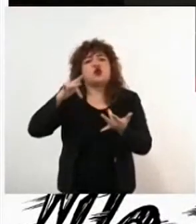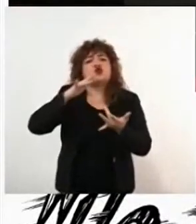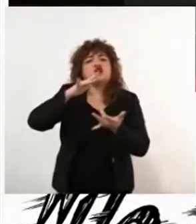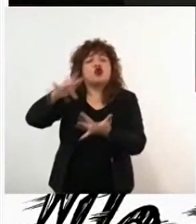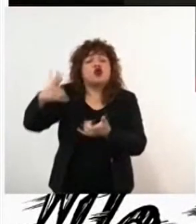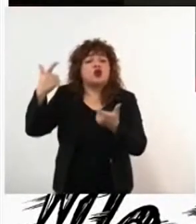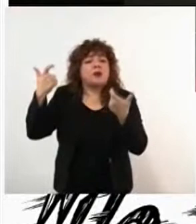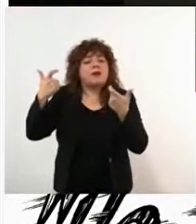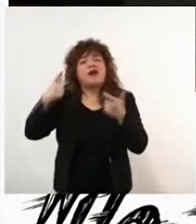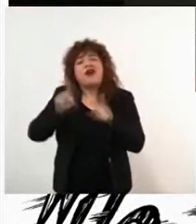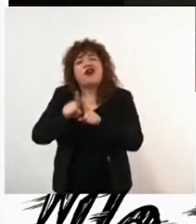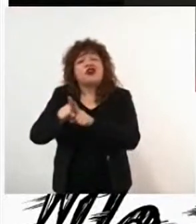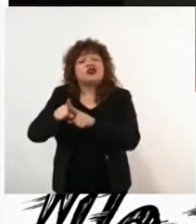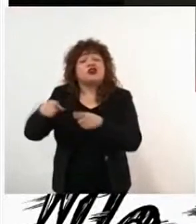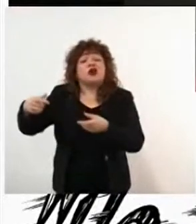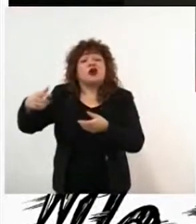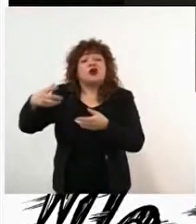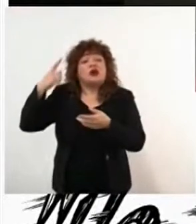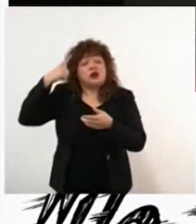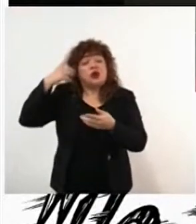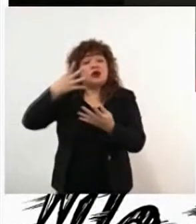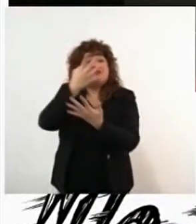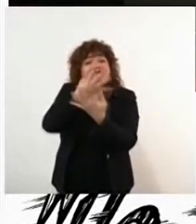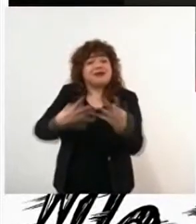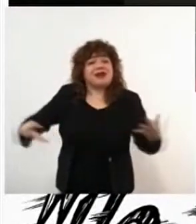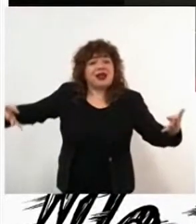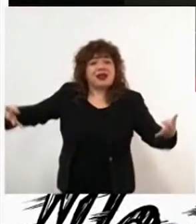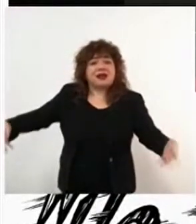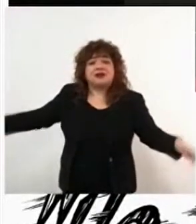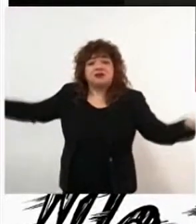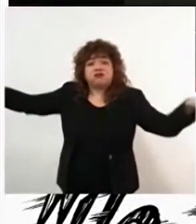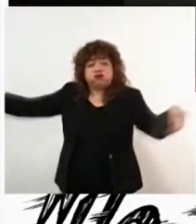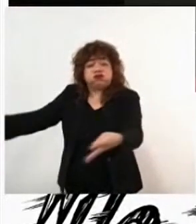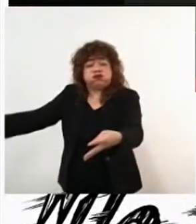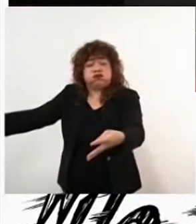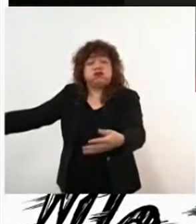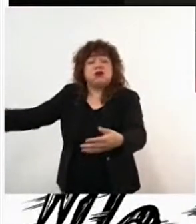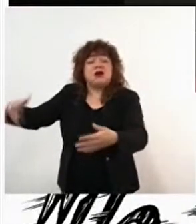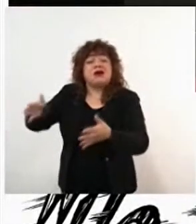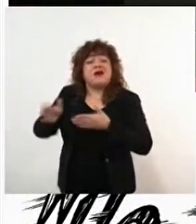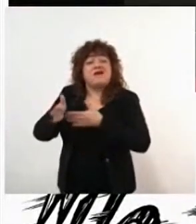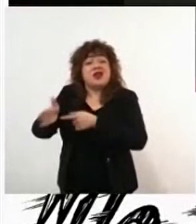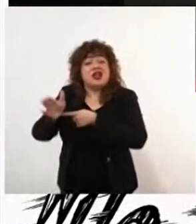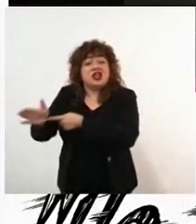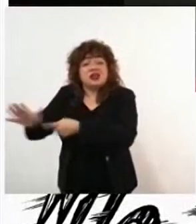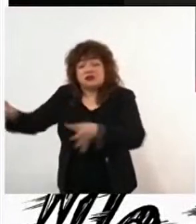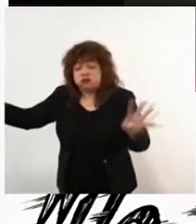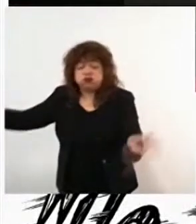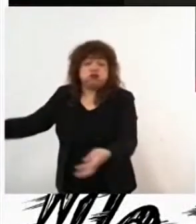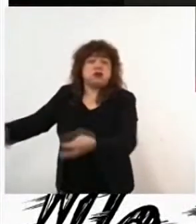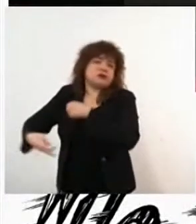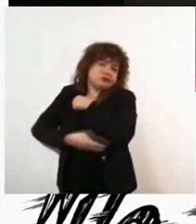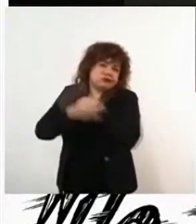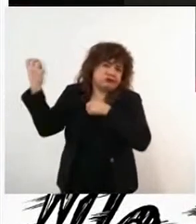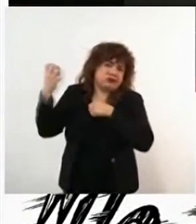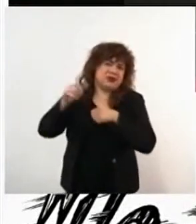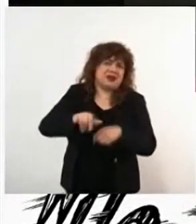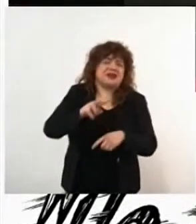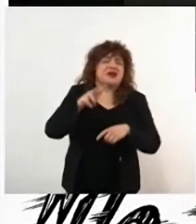nets and long lines and pillaging the seas that belong to the British Virgin